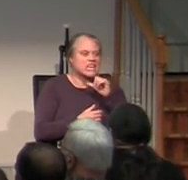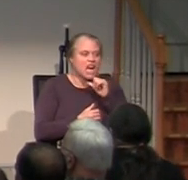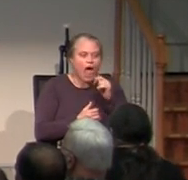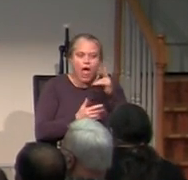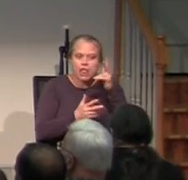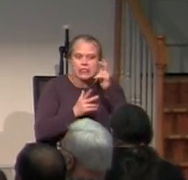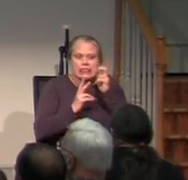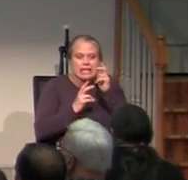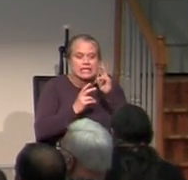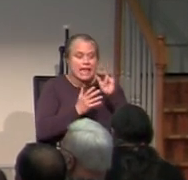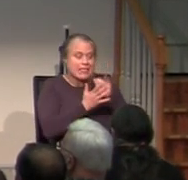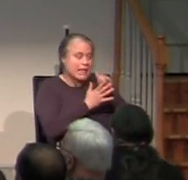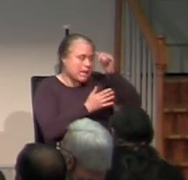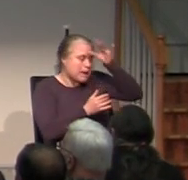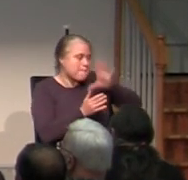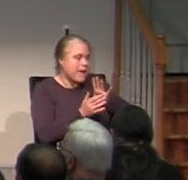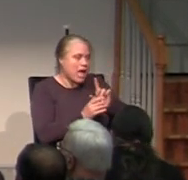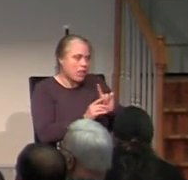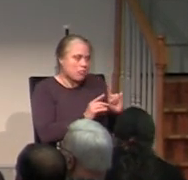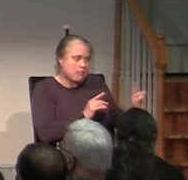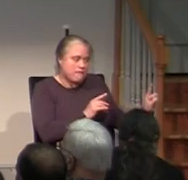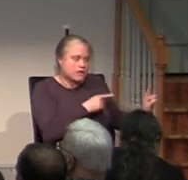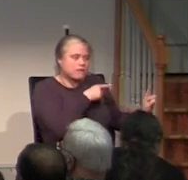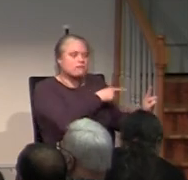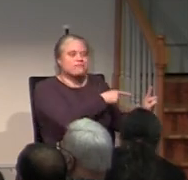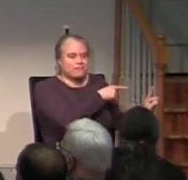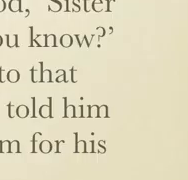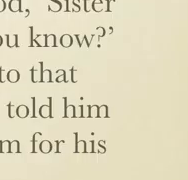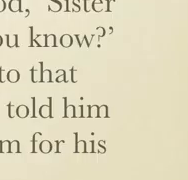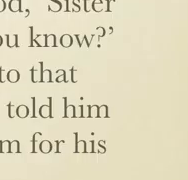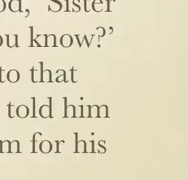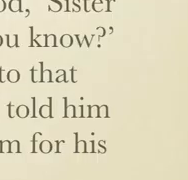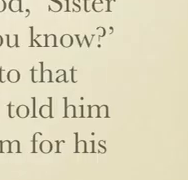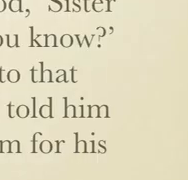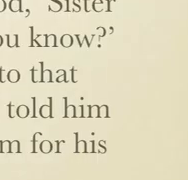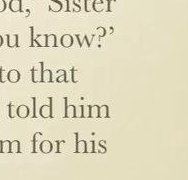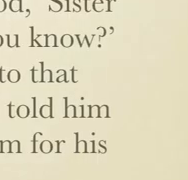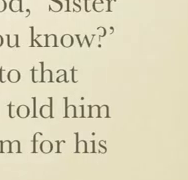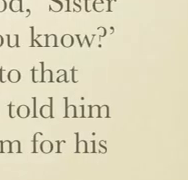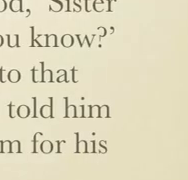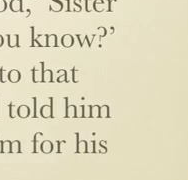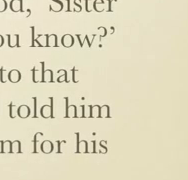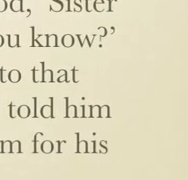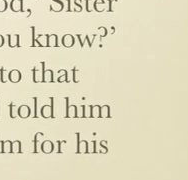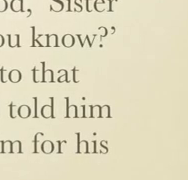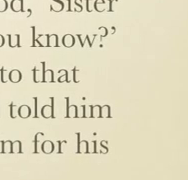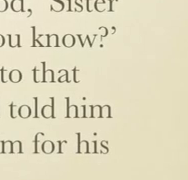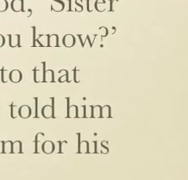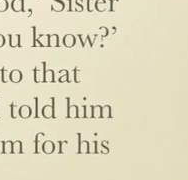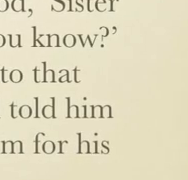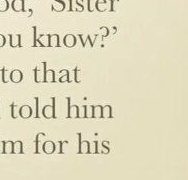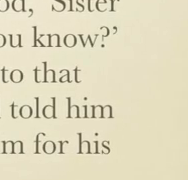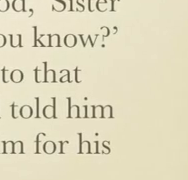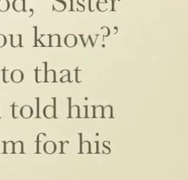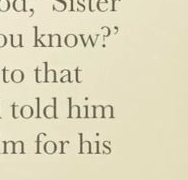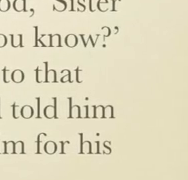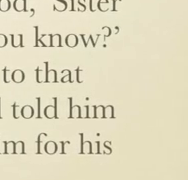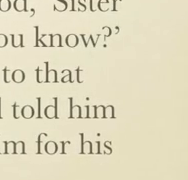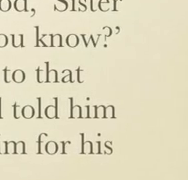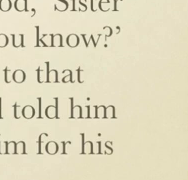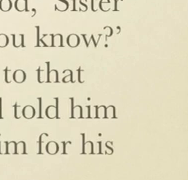was an angel. Because G.B. Starr tells this story, talking to Ellen White, asking